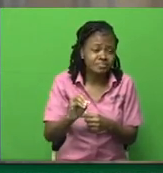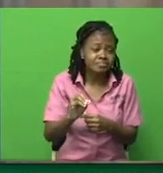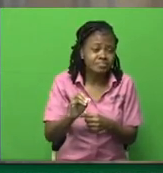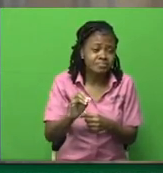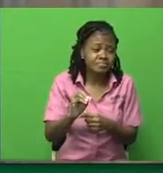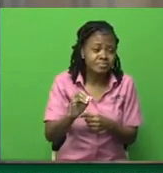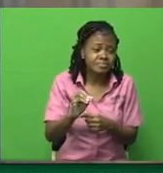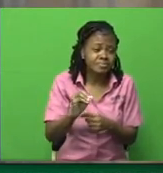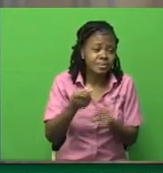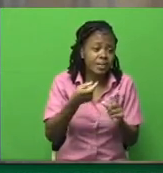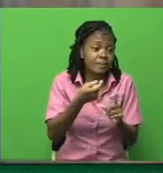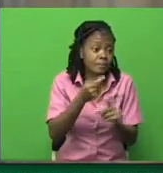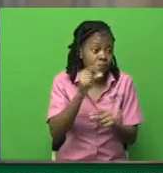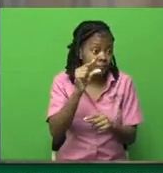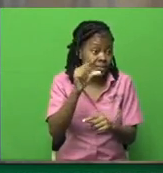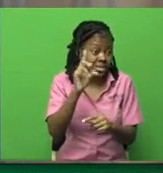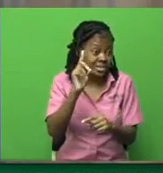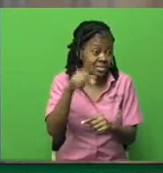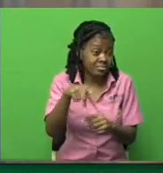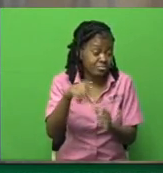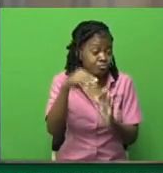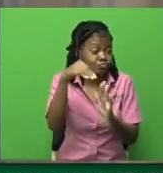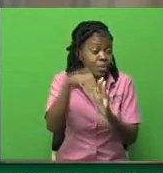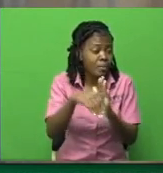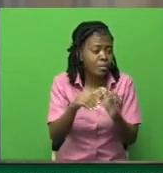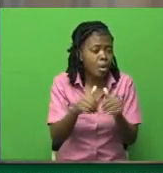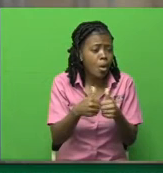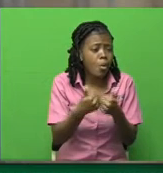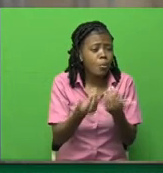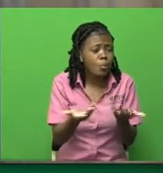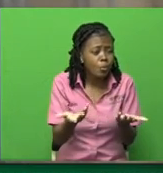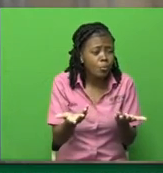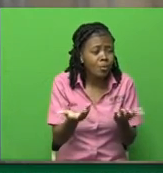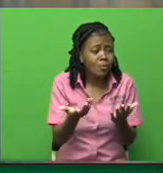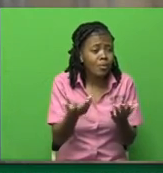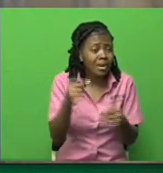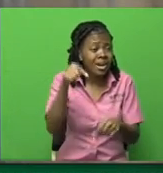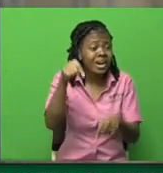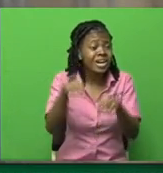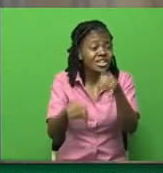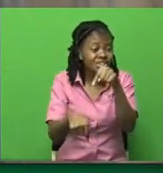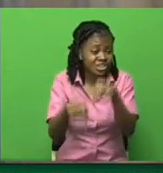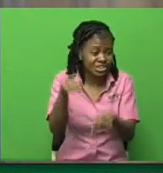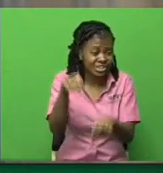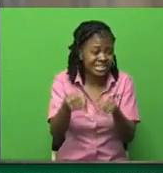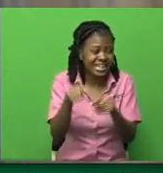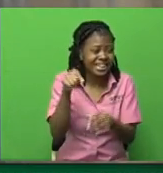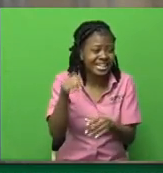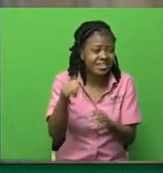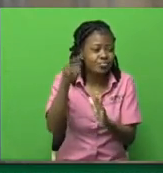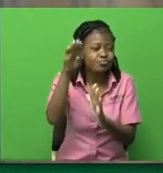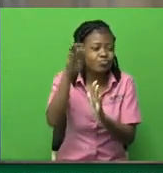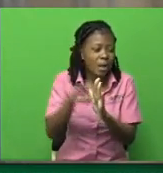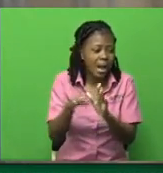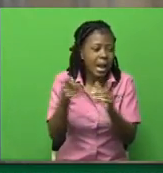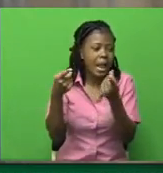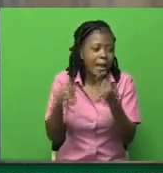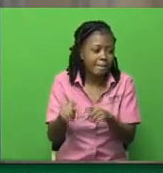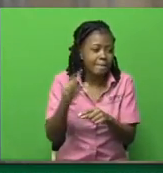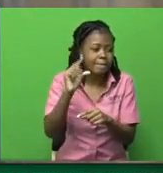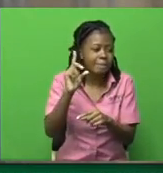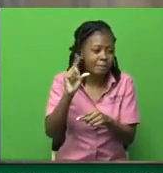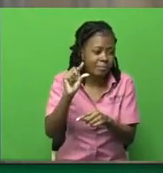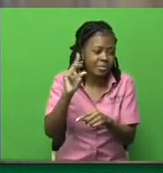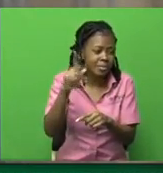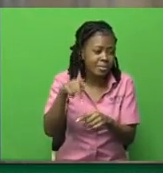GDP contraction came from a declining energy sector the energy sector declined by 28.8 percent